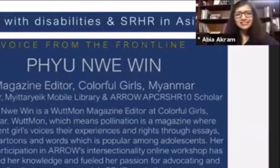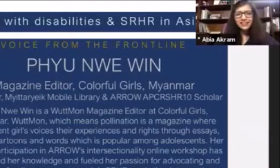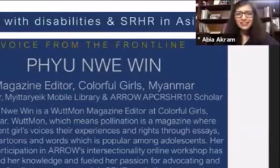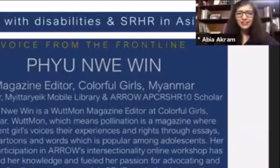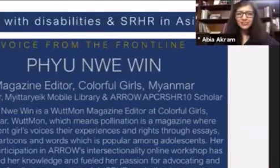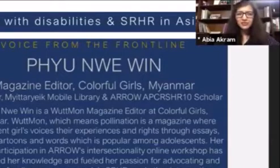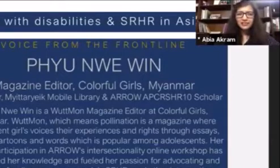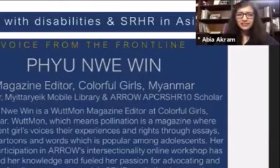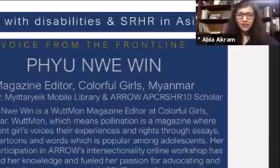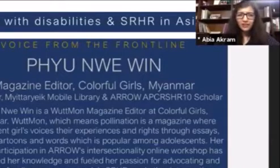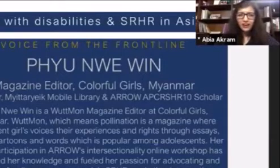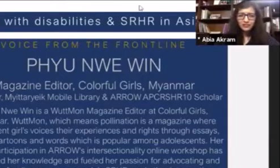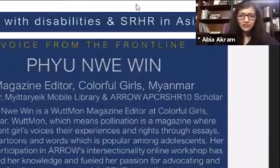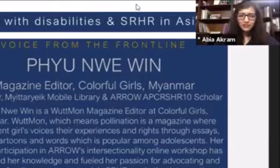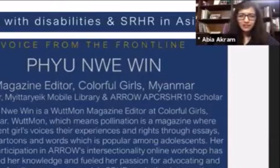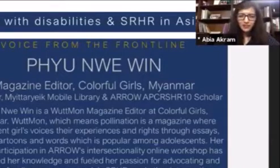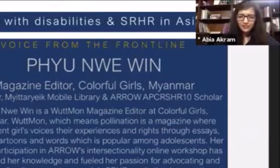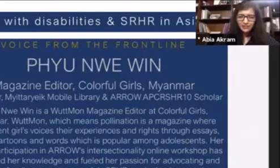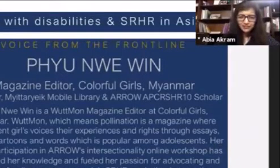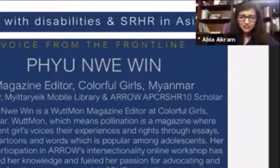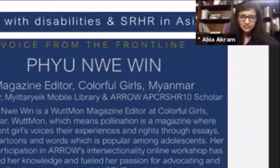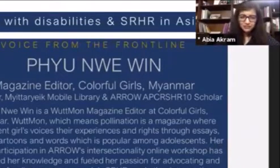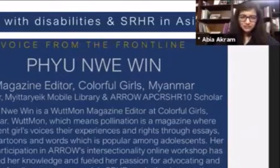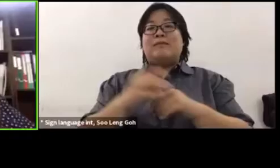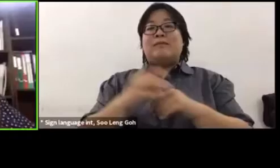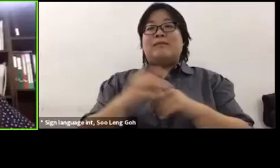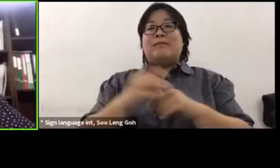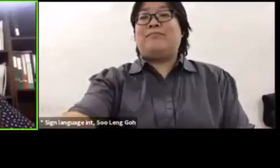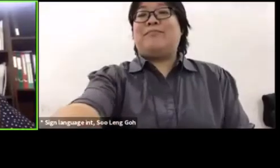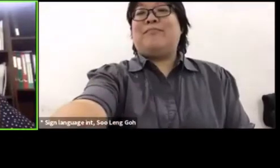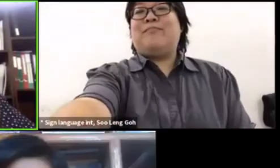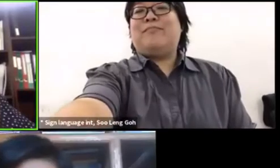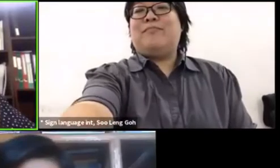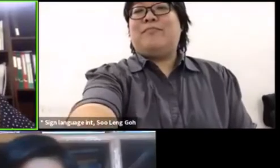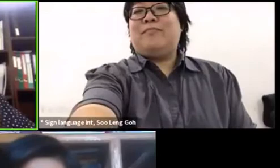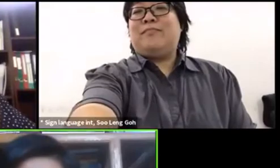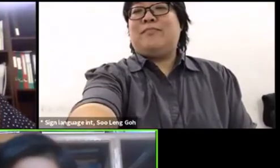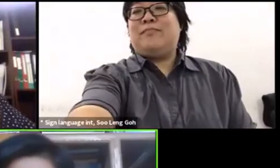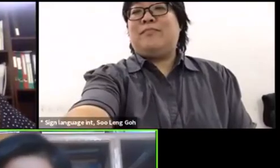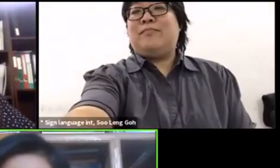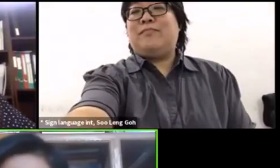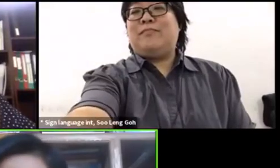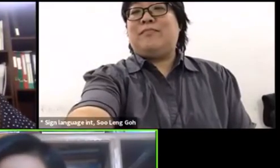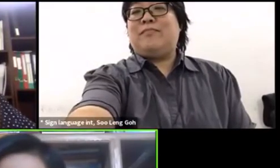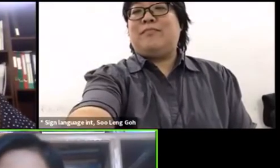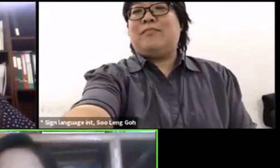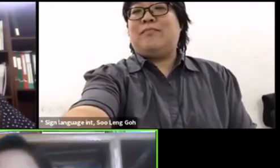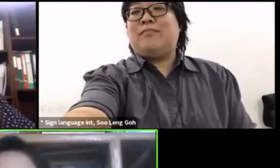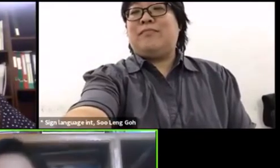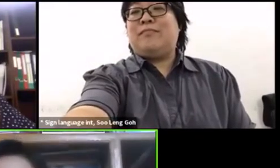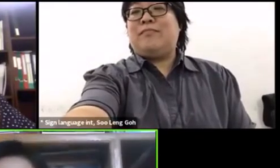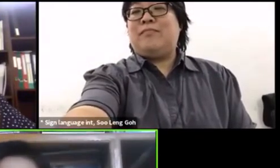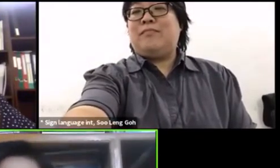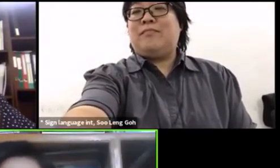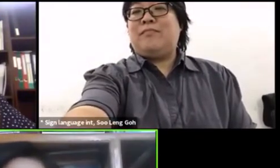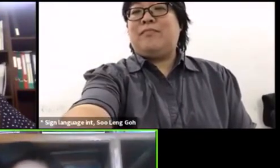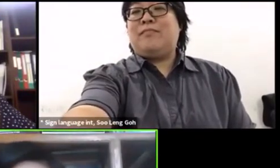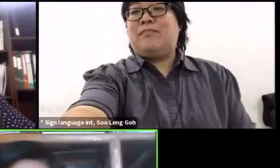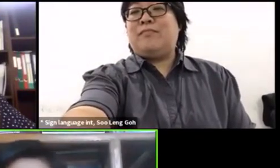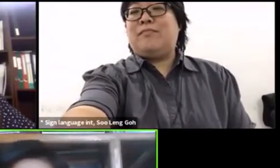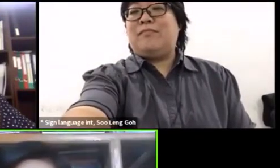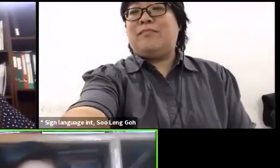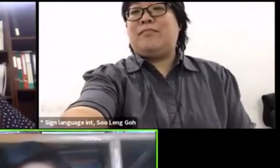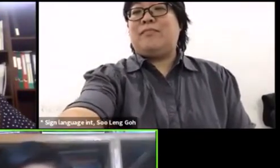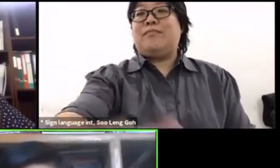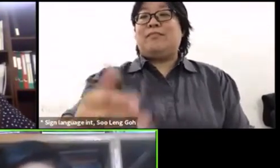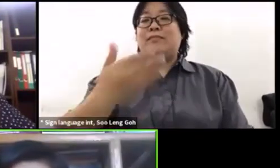us. Thank you very much. Now you have the floor. Okay, here. Okay, thank you for inviting